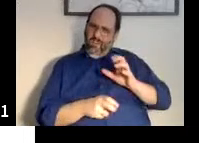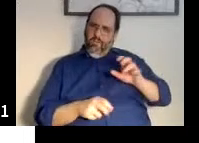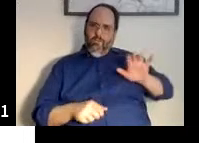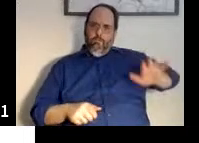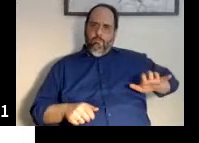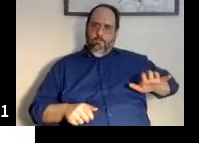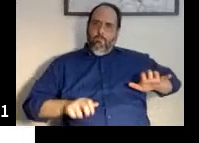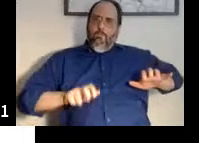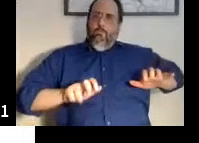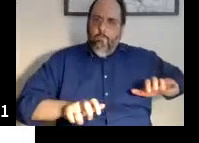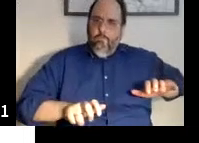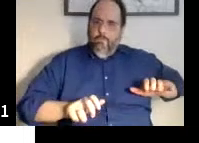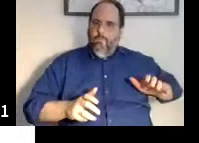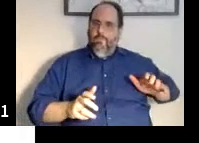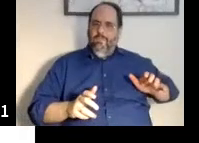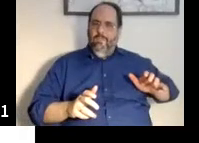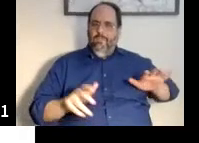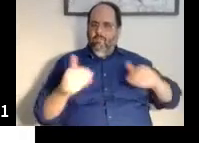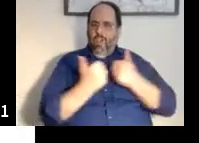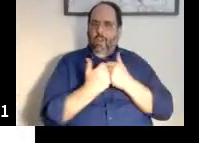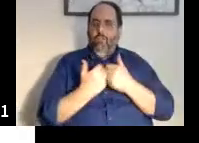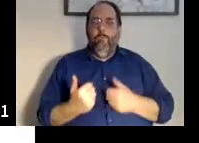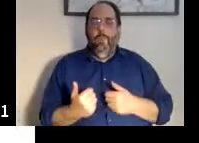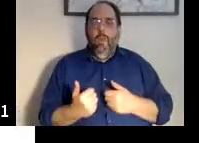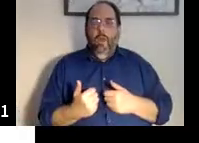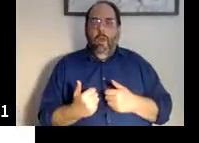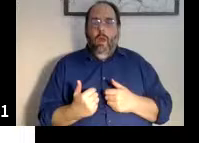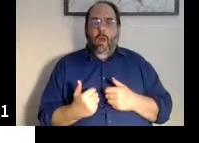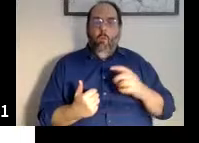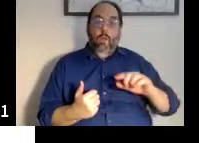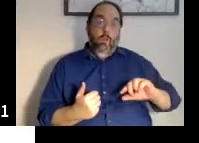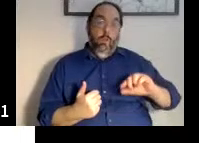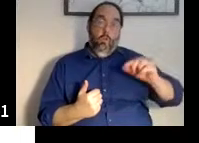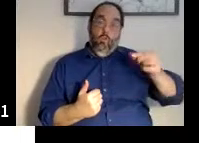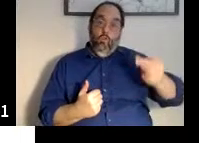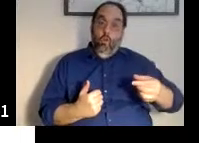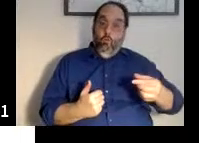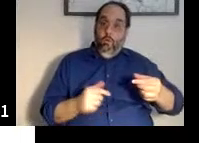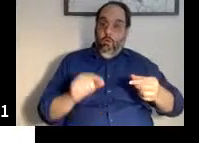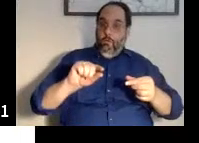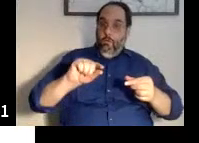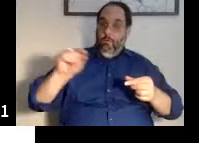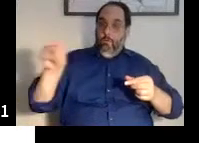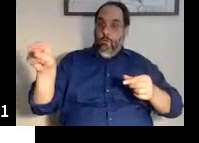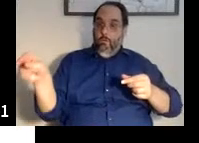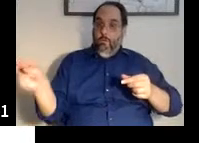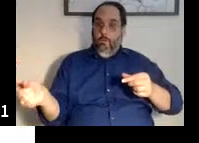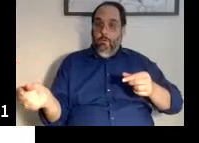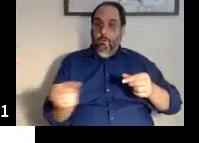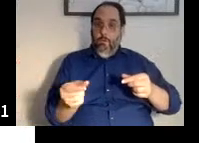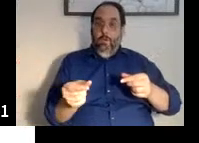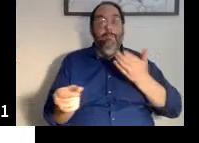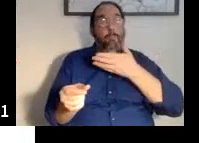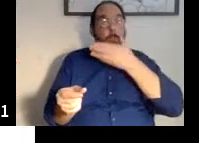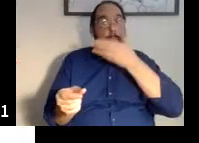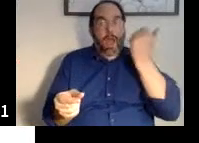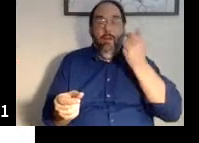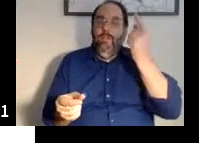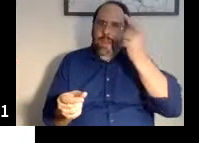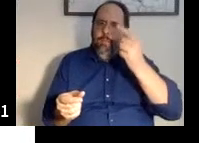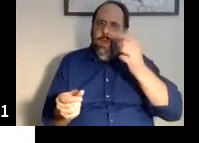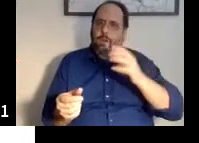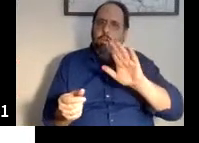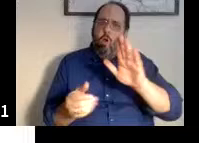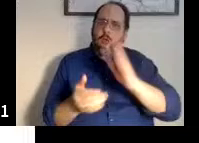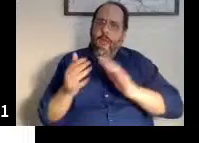Okay, coming straight forward on a vertical pole. The ones with the loop can be better because when you think about pushing up with your